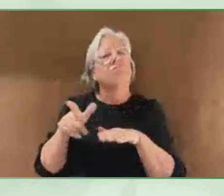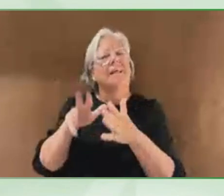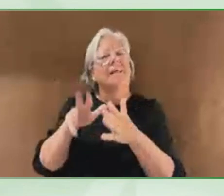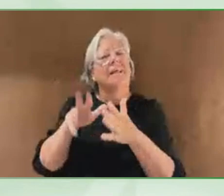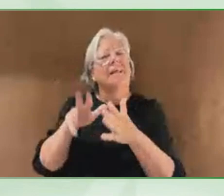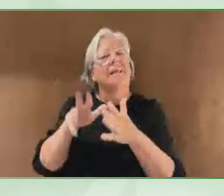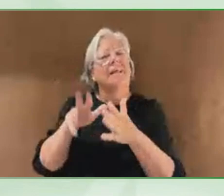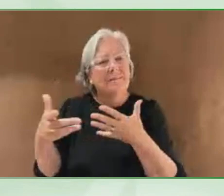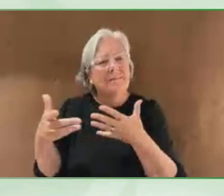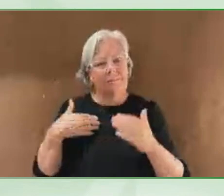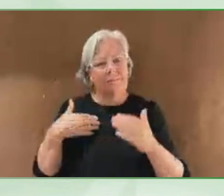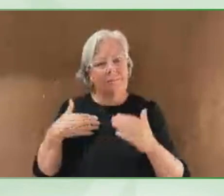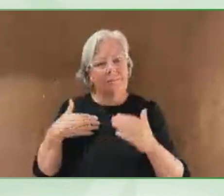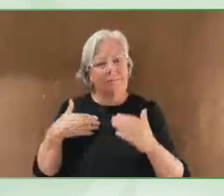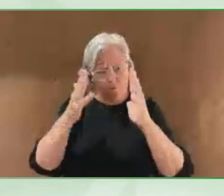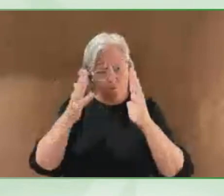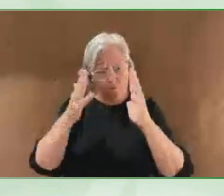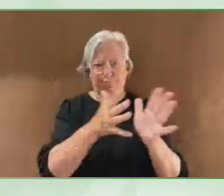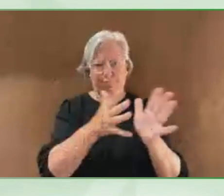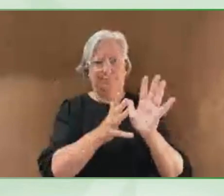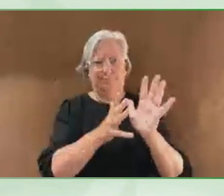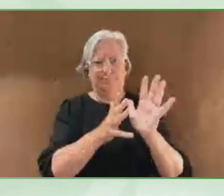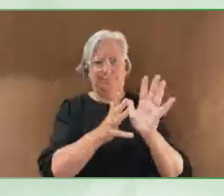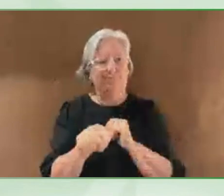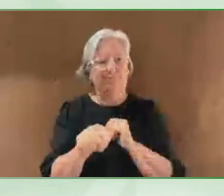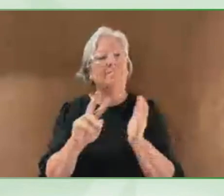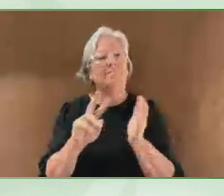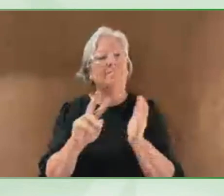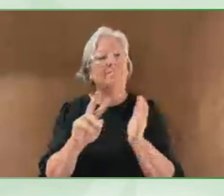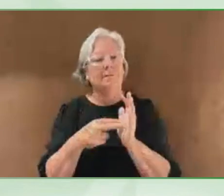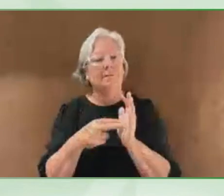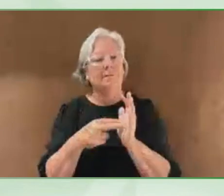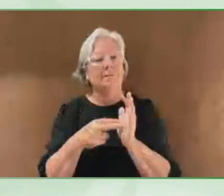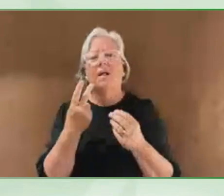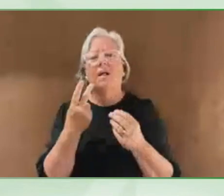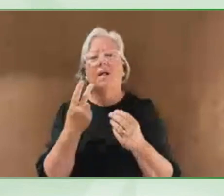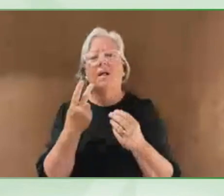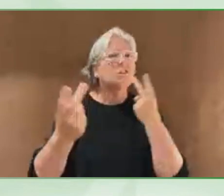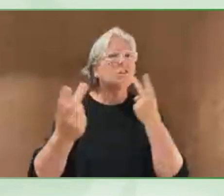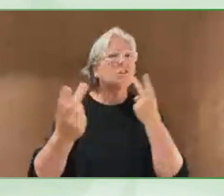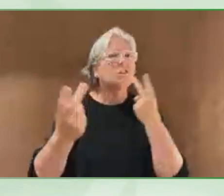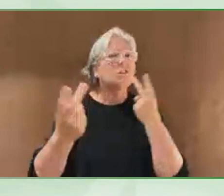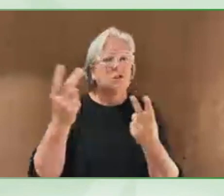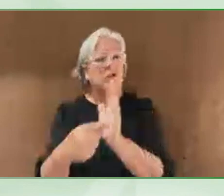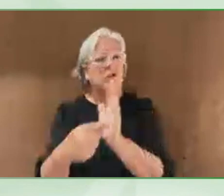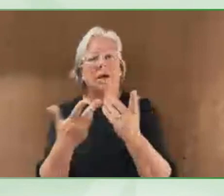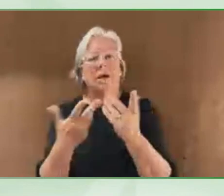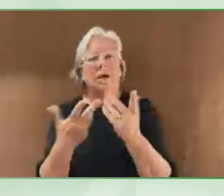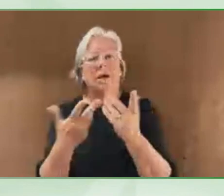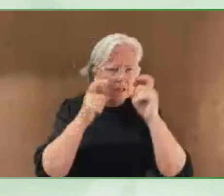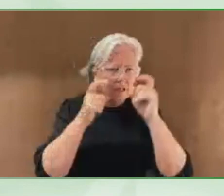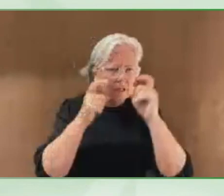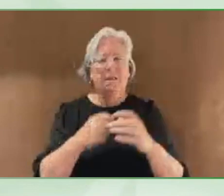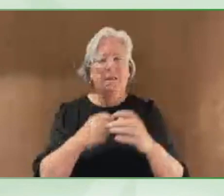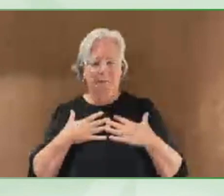Sign language is a visual means of communicating using gestures, facial expression, and body language. There